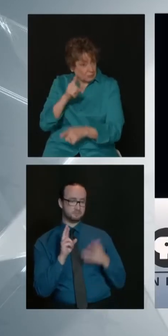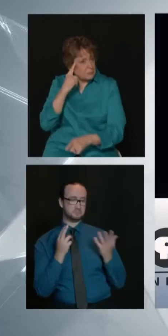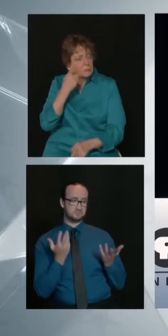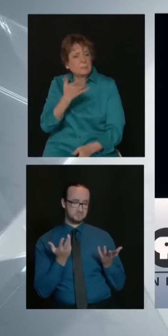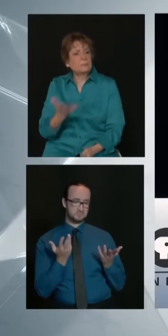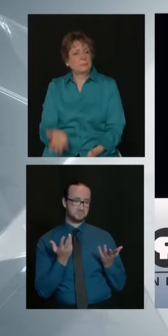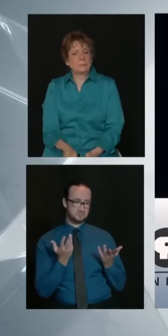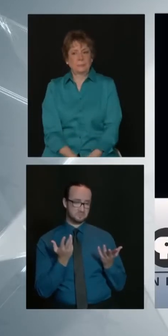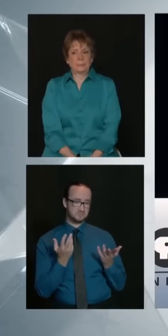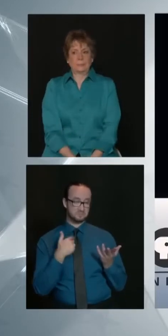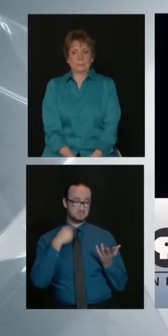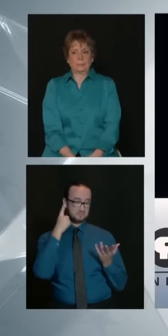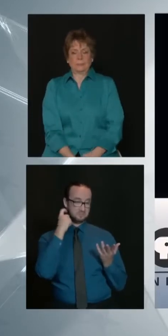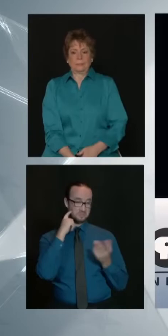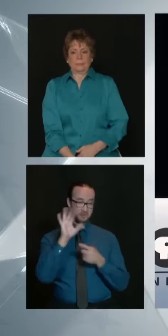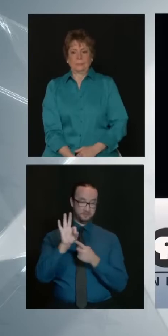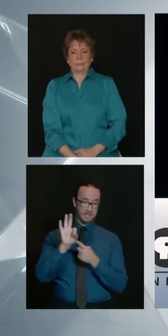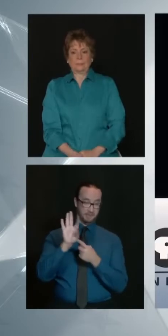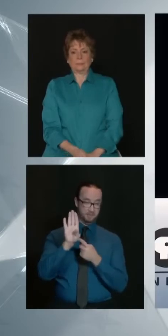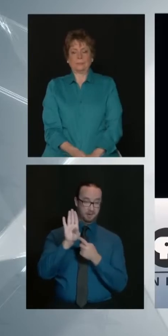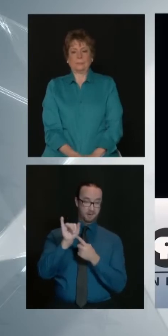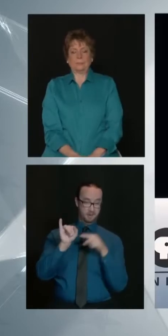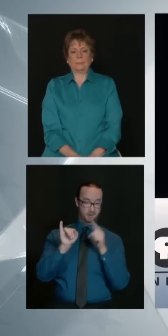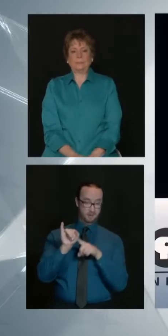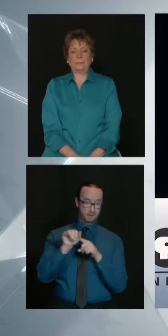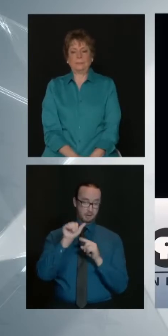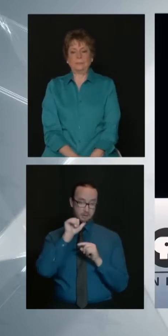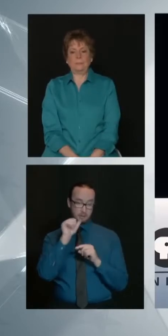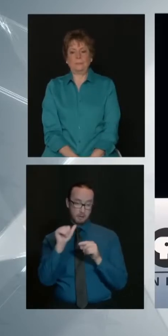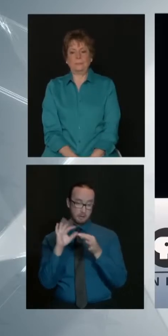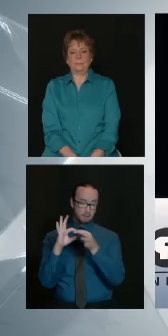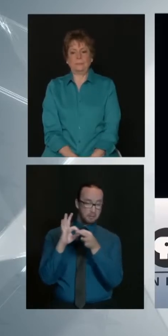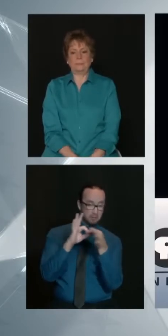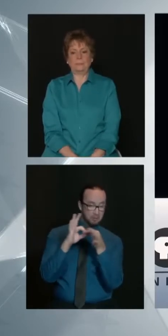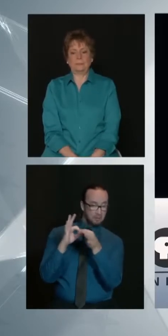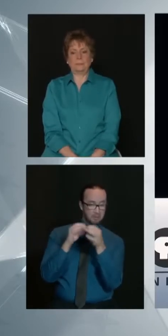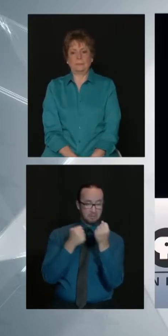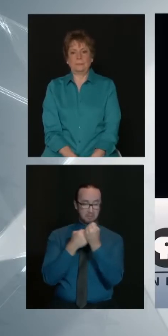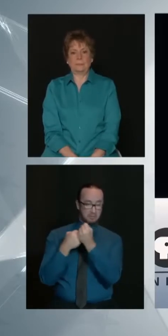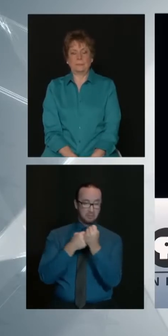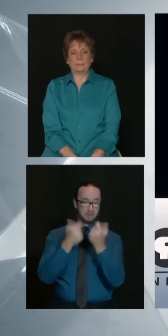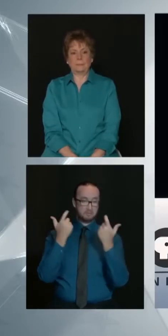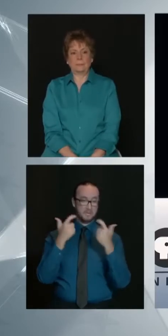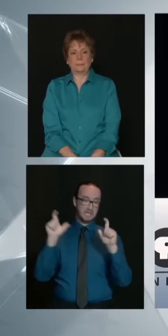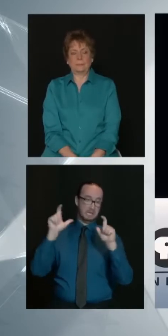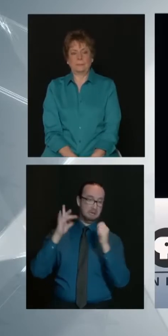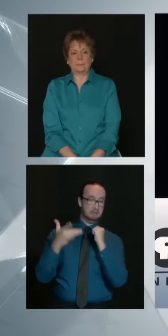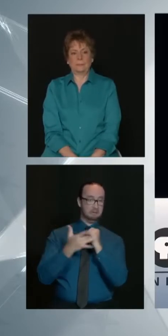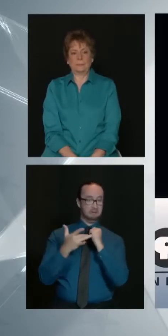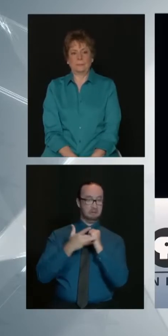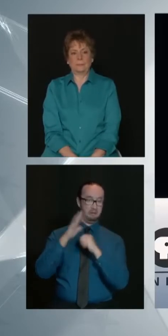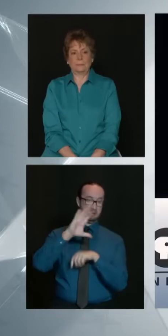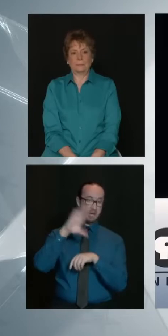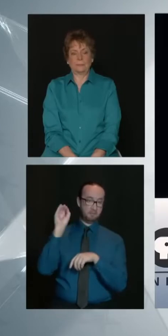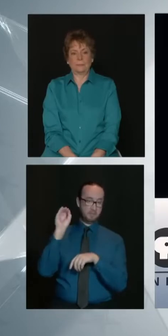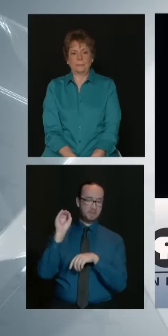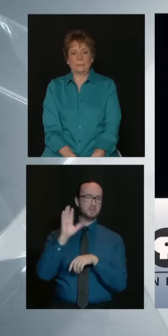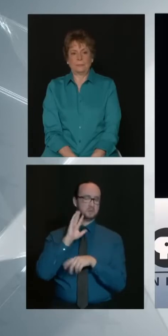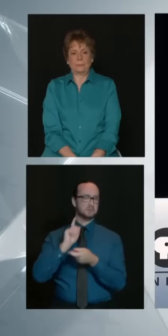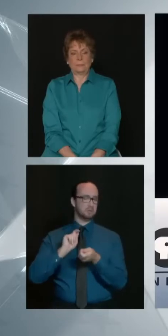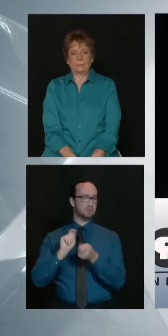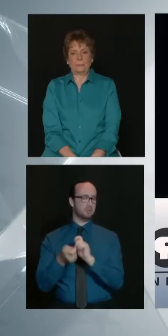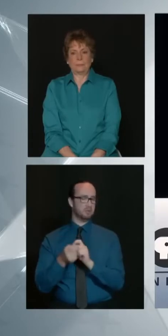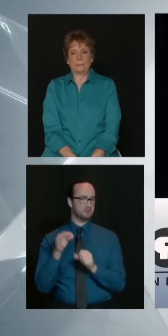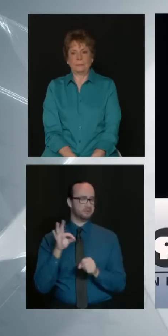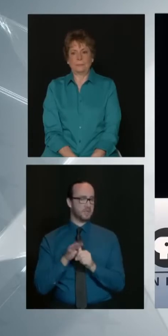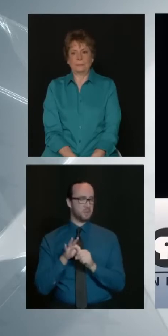Biden crime story, yeah, I suspect that changed a lot of people's votes. I suspect President Trump would be in the White House today if big tech